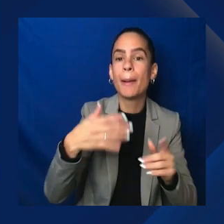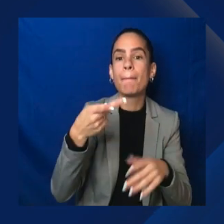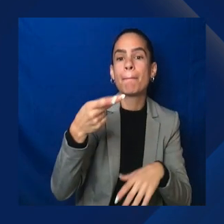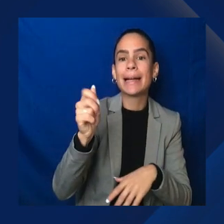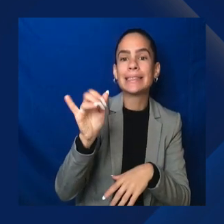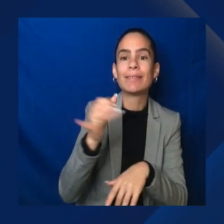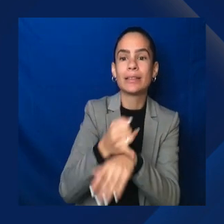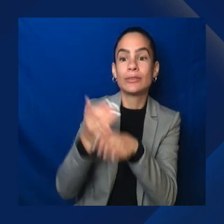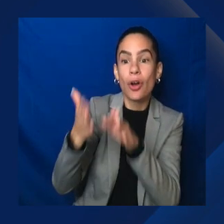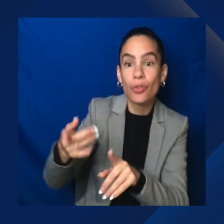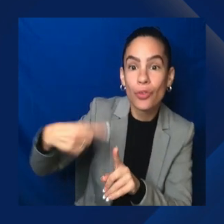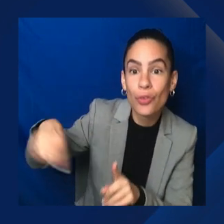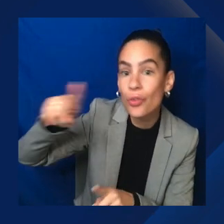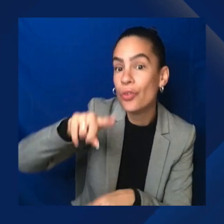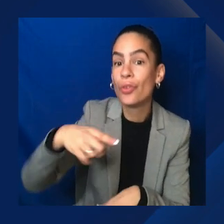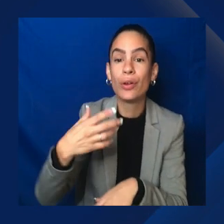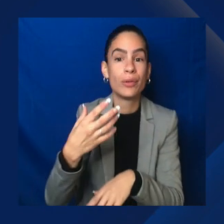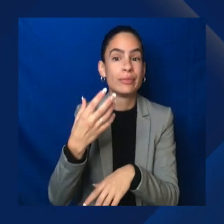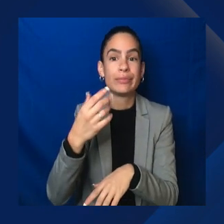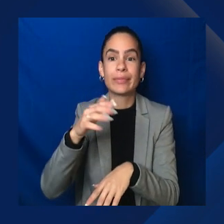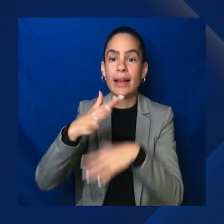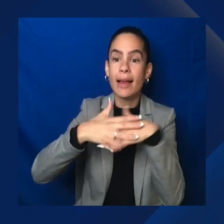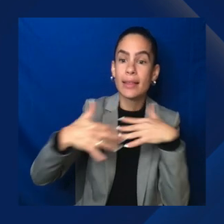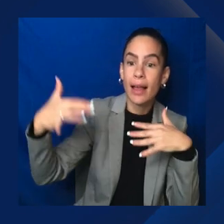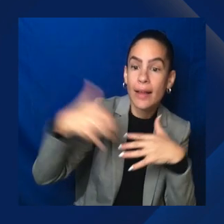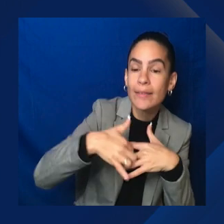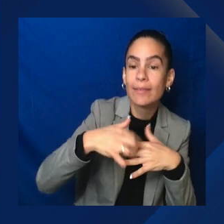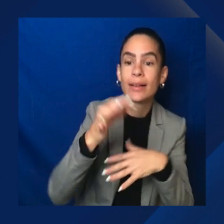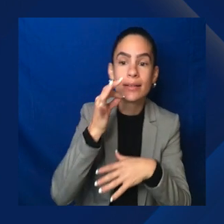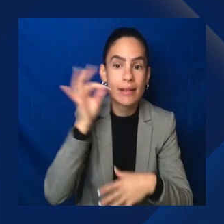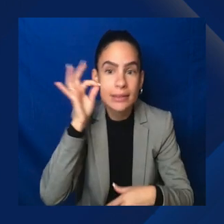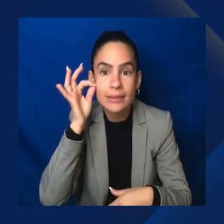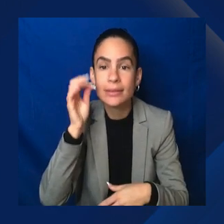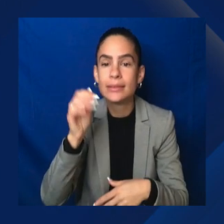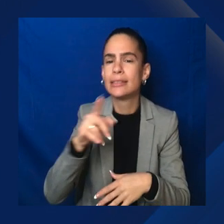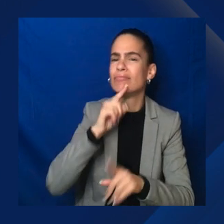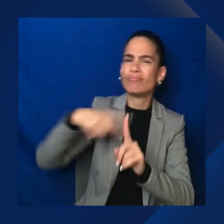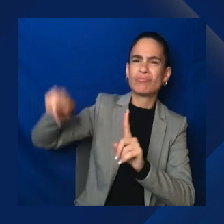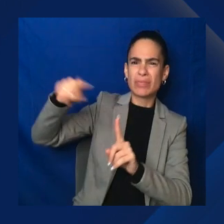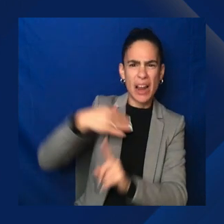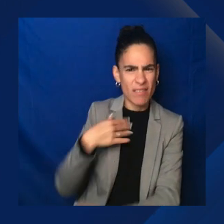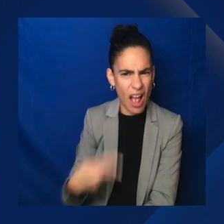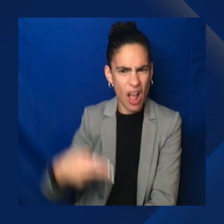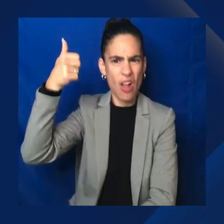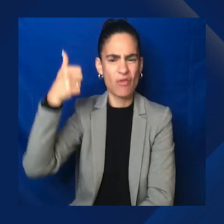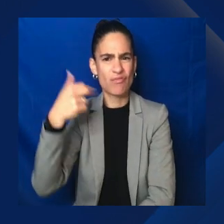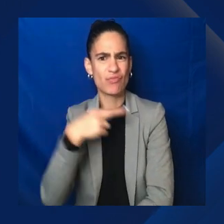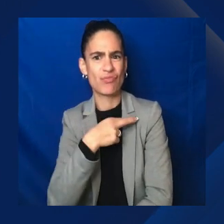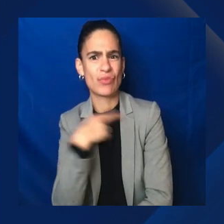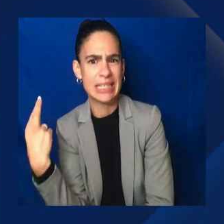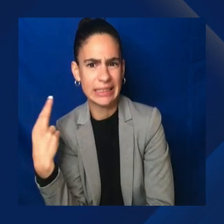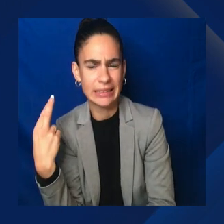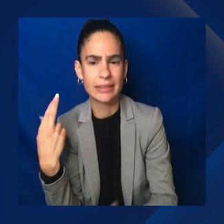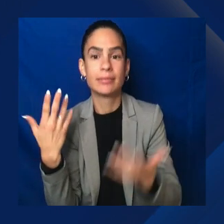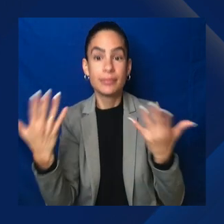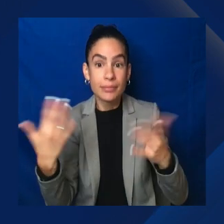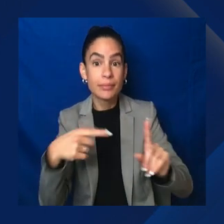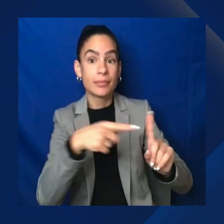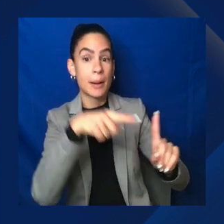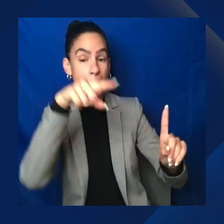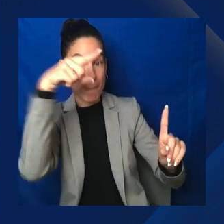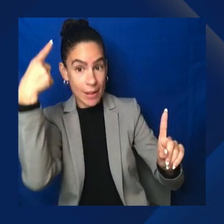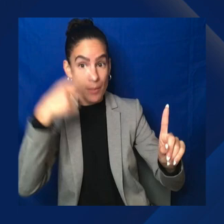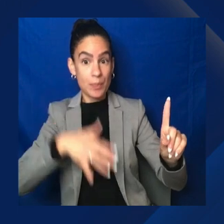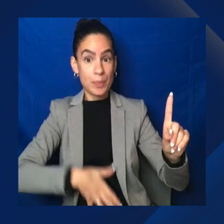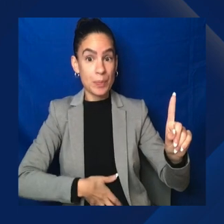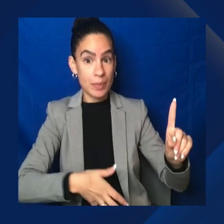pregnant people. This is a crisis. Historic investments from the Black Maternal Health Momnibus Act are included in the Build Back Better Act, and